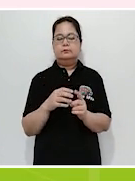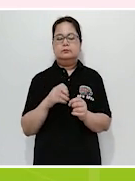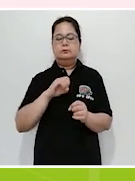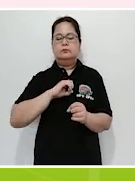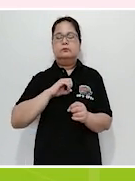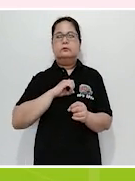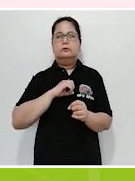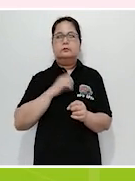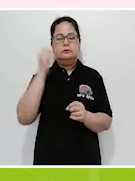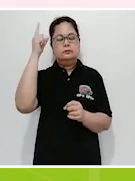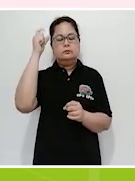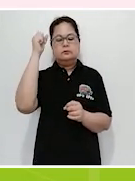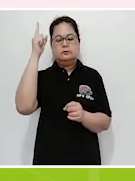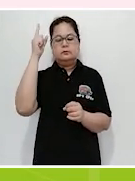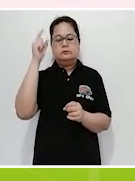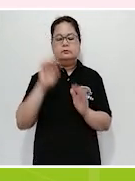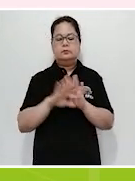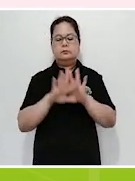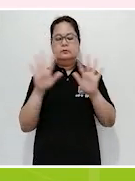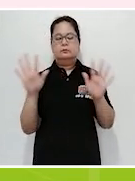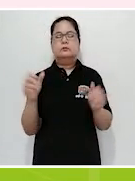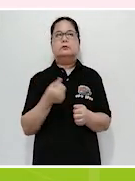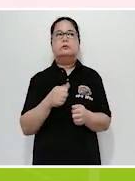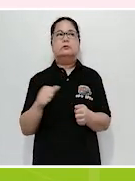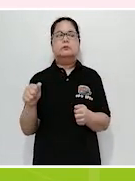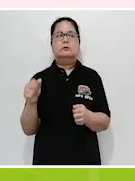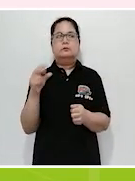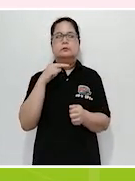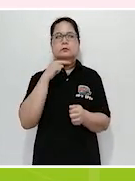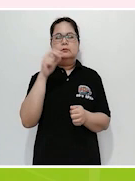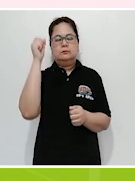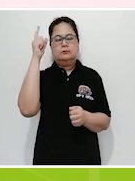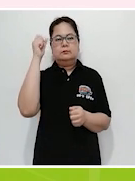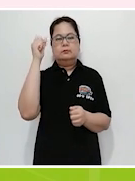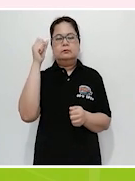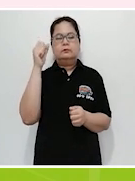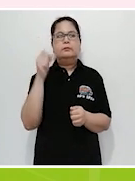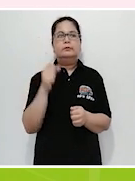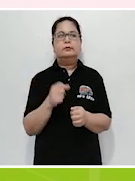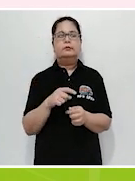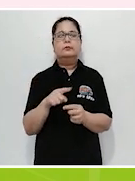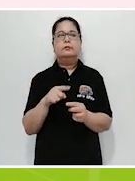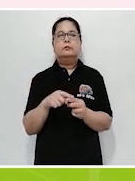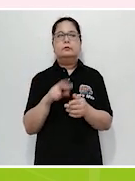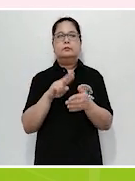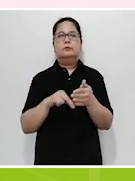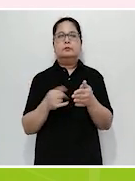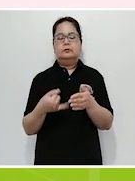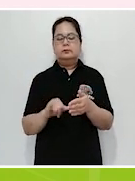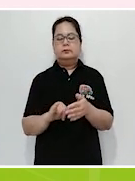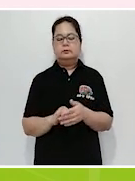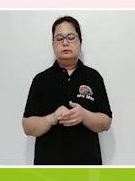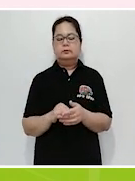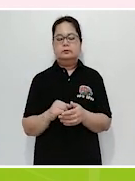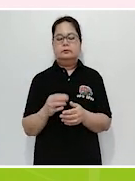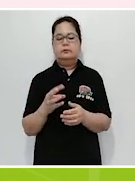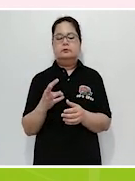Fifth, monitor their own comprehension and clarify any misunderstanding while reading.